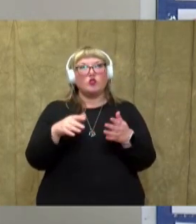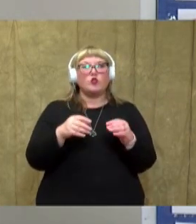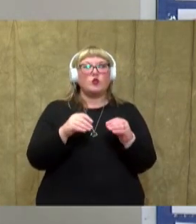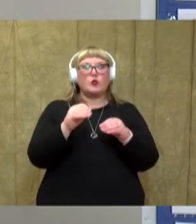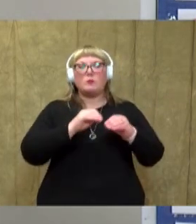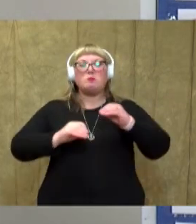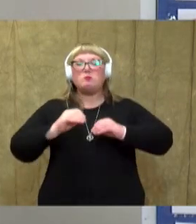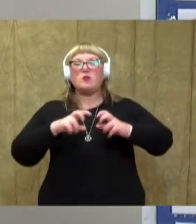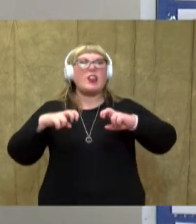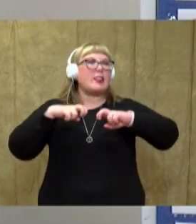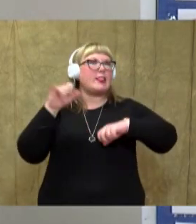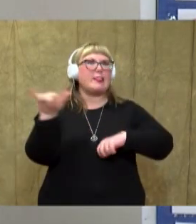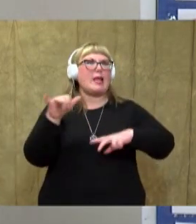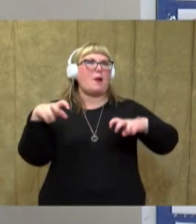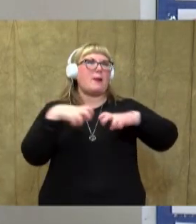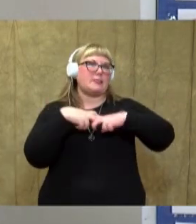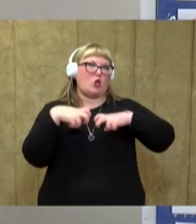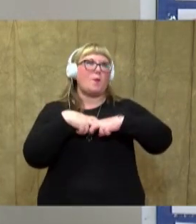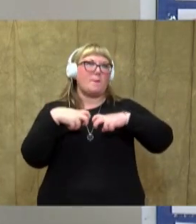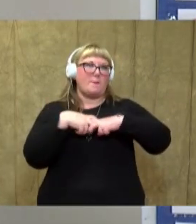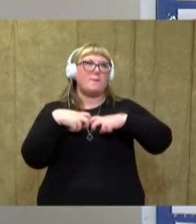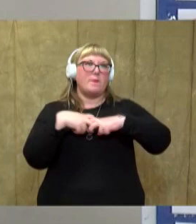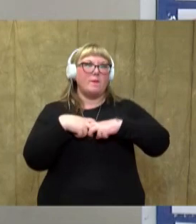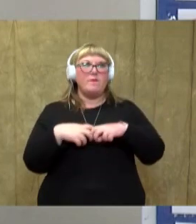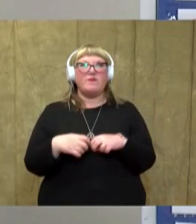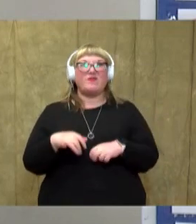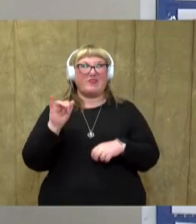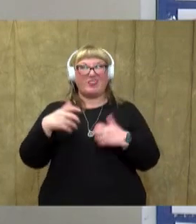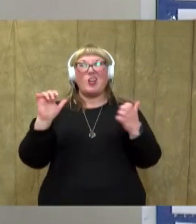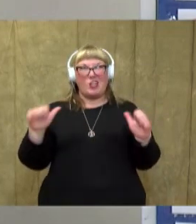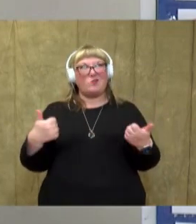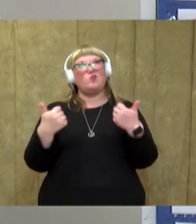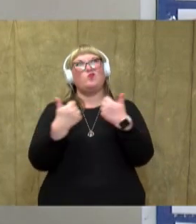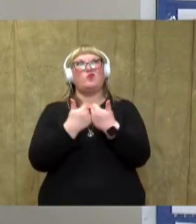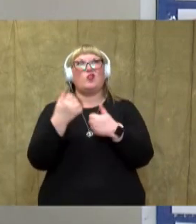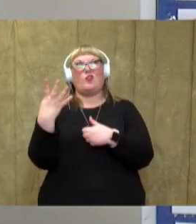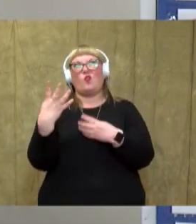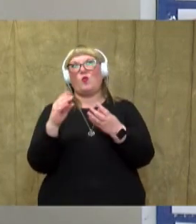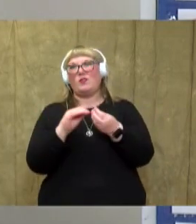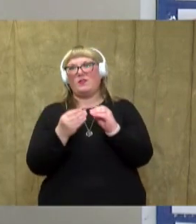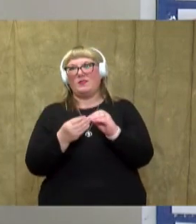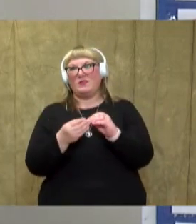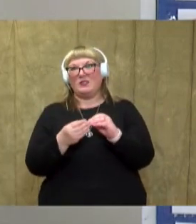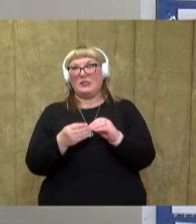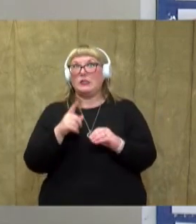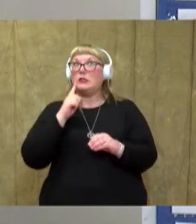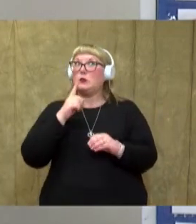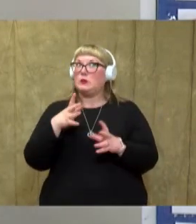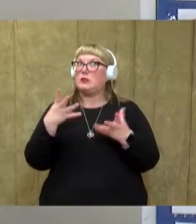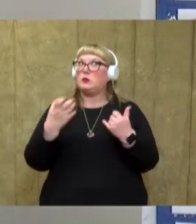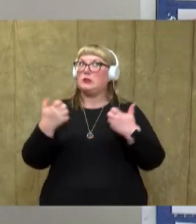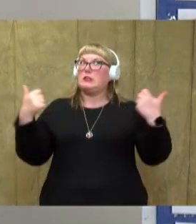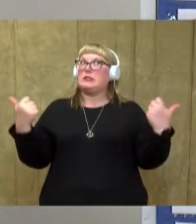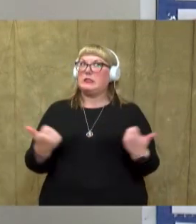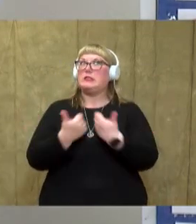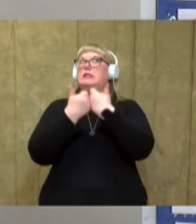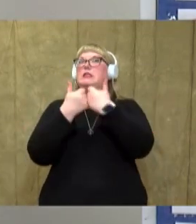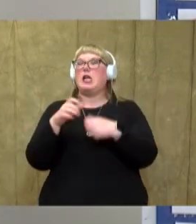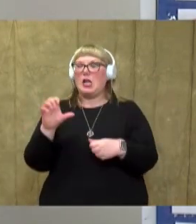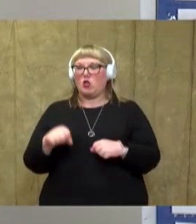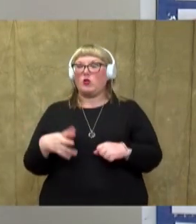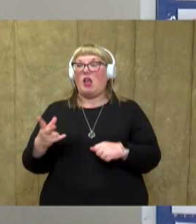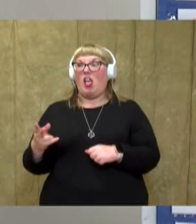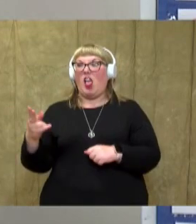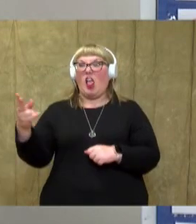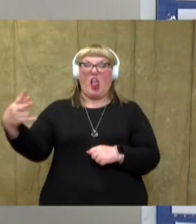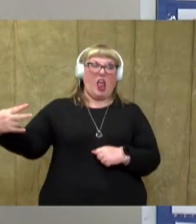chart back together like a puzzle. And this is challenging enough with just 4 numbers, but if you really want a challenge, you can cut the whole thing